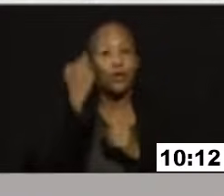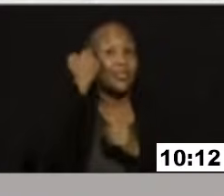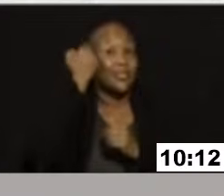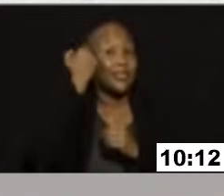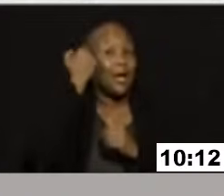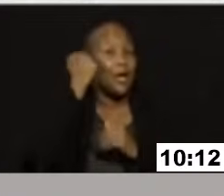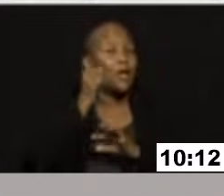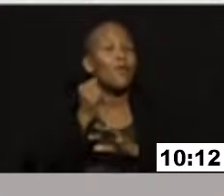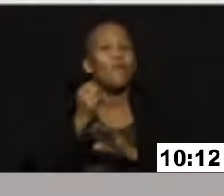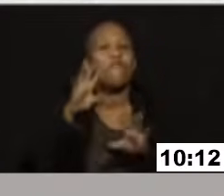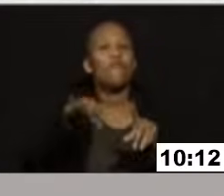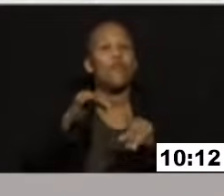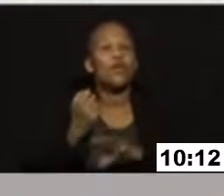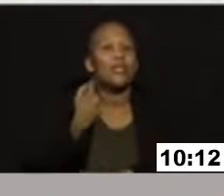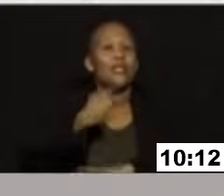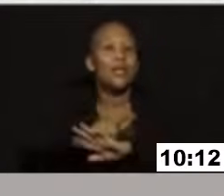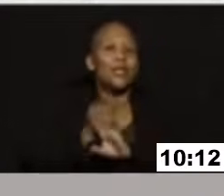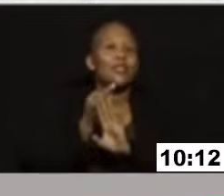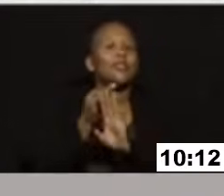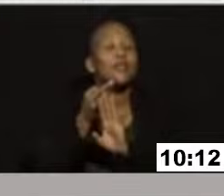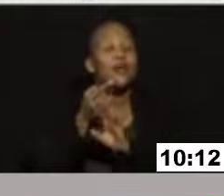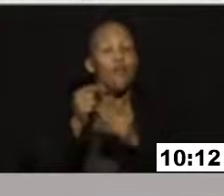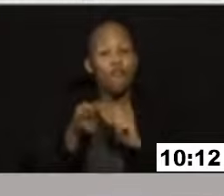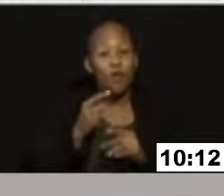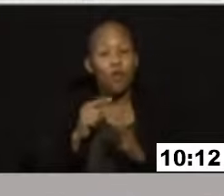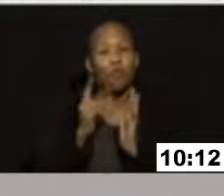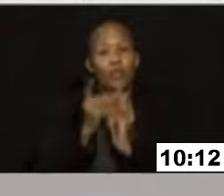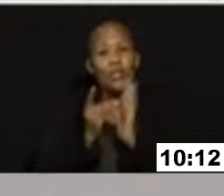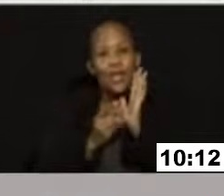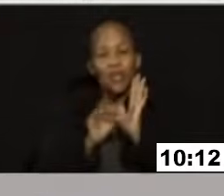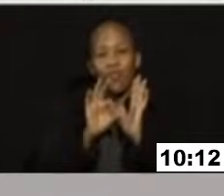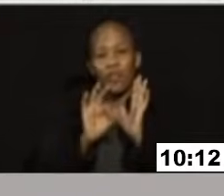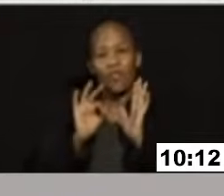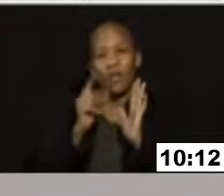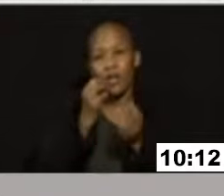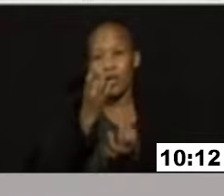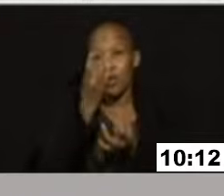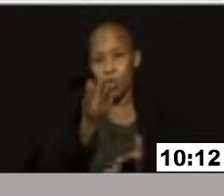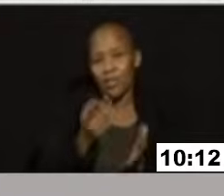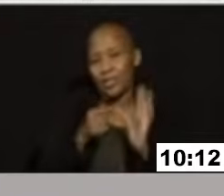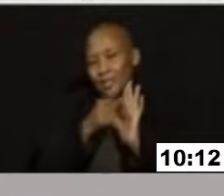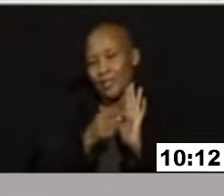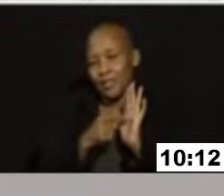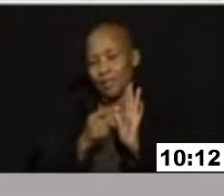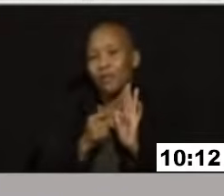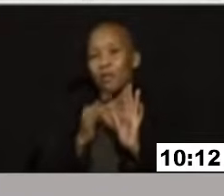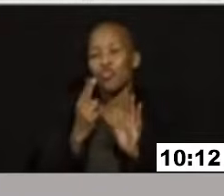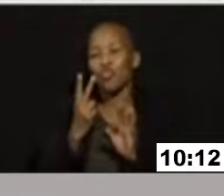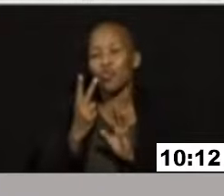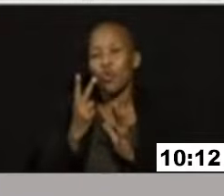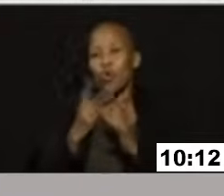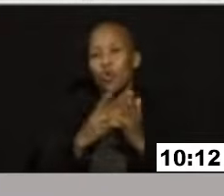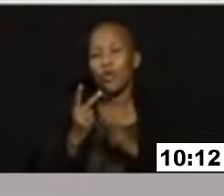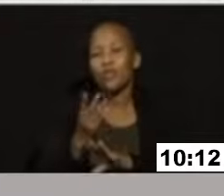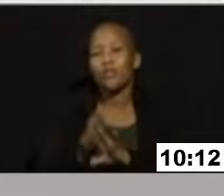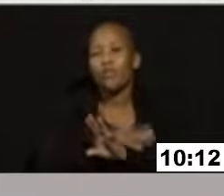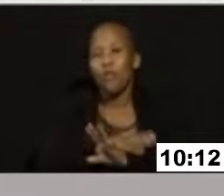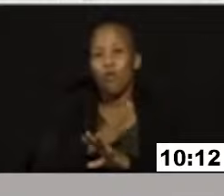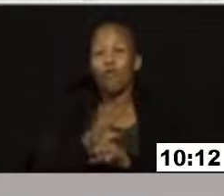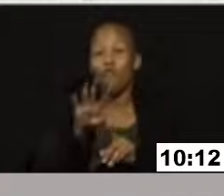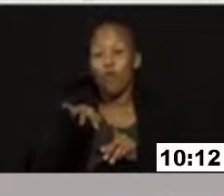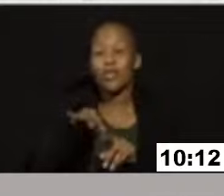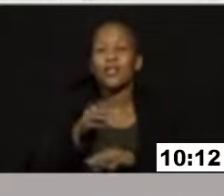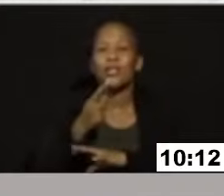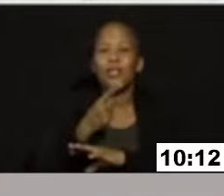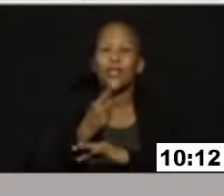days from the date of the 3.3 notice, and the requirements then become very important. The application must be accompanied by